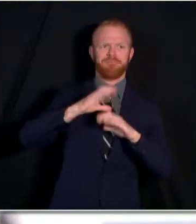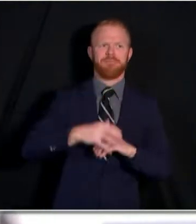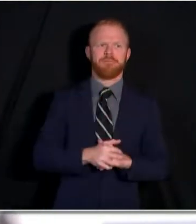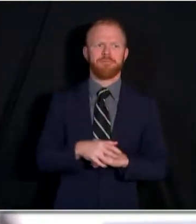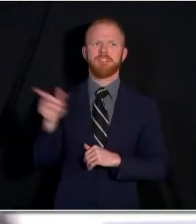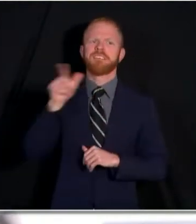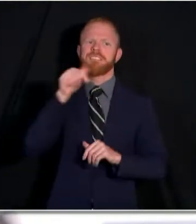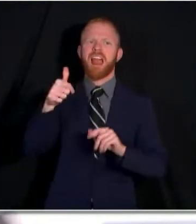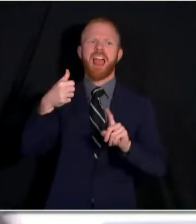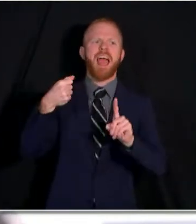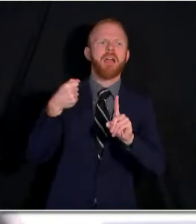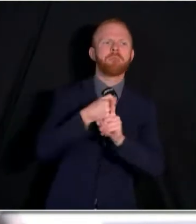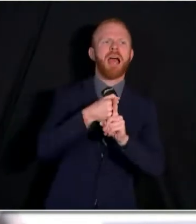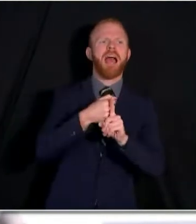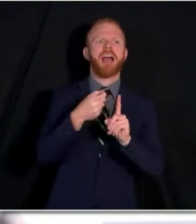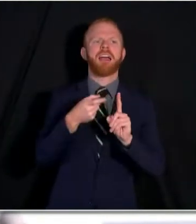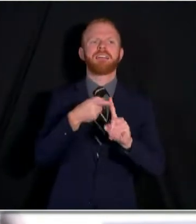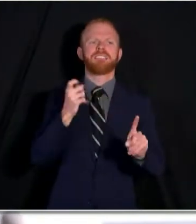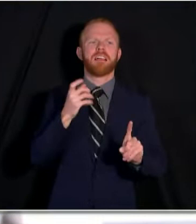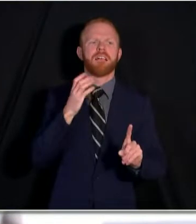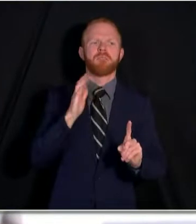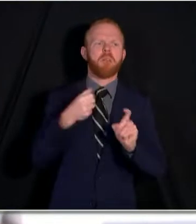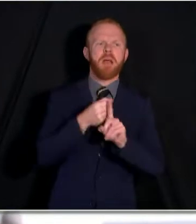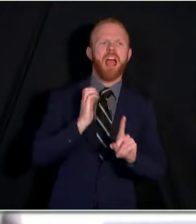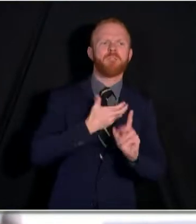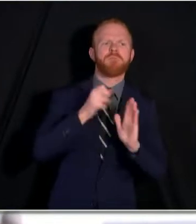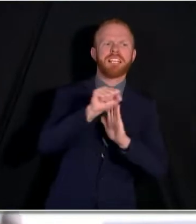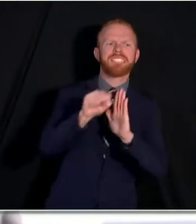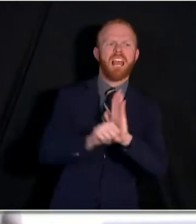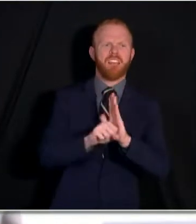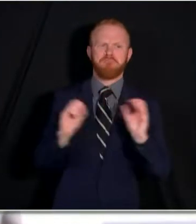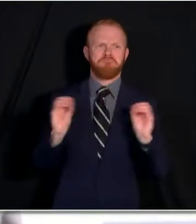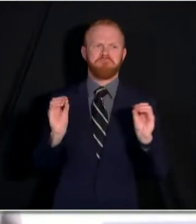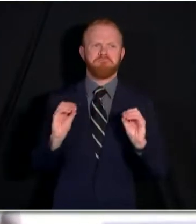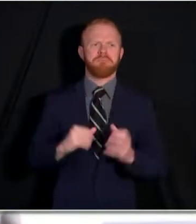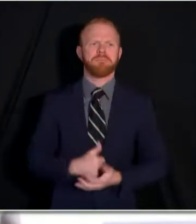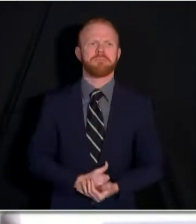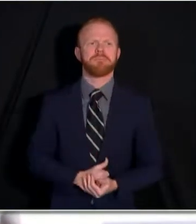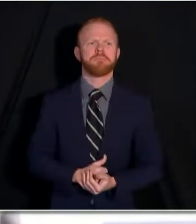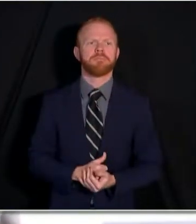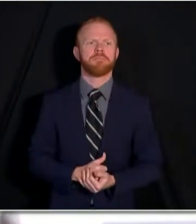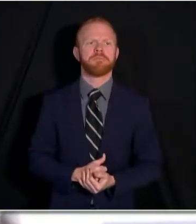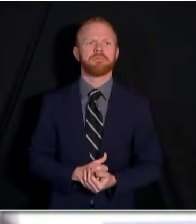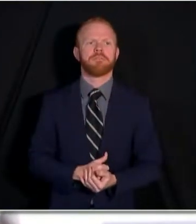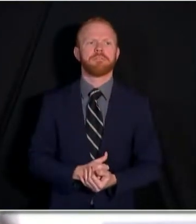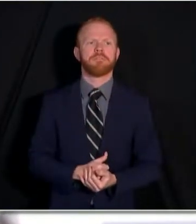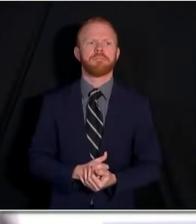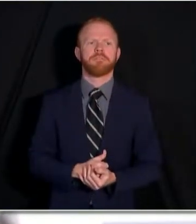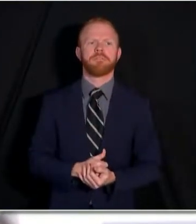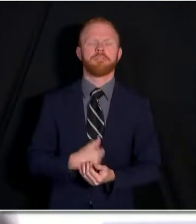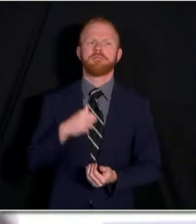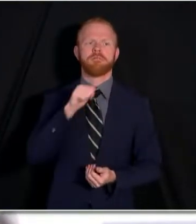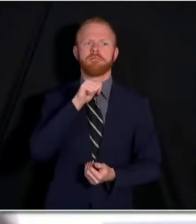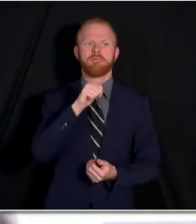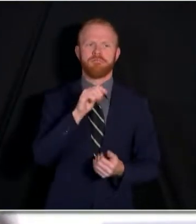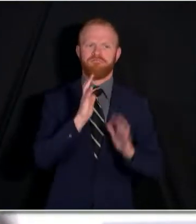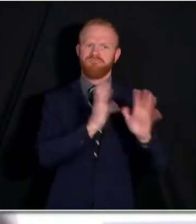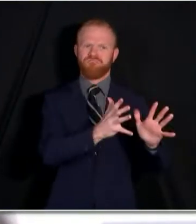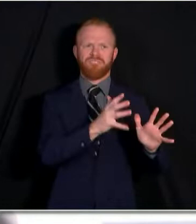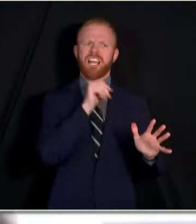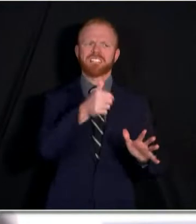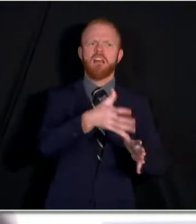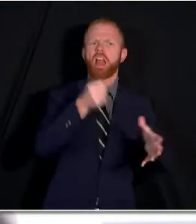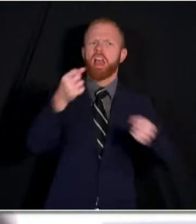partnership. Those are separate and above. Or the community clinics where we're investing time and energy and the Biden administration's prioritized. Those